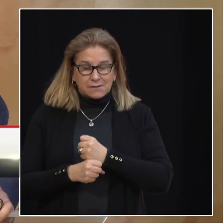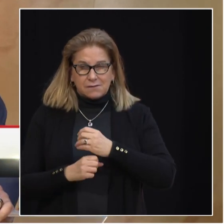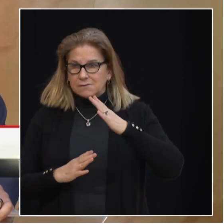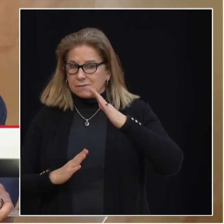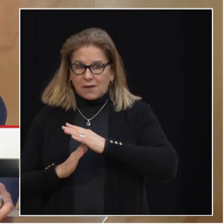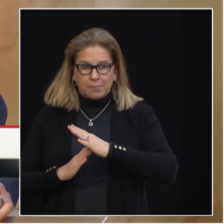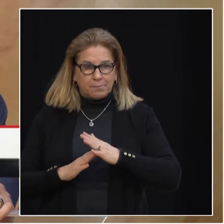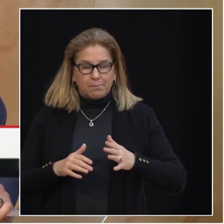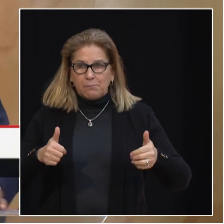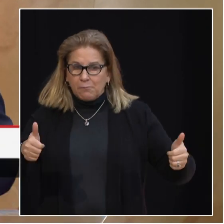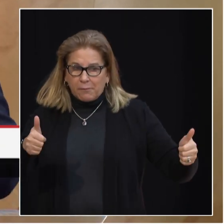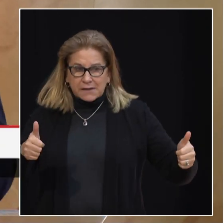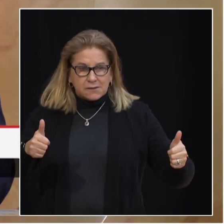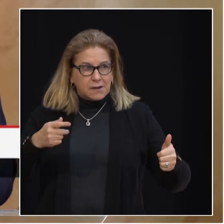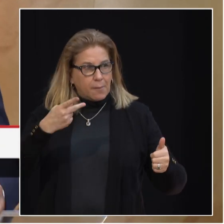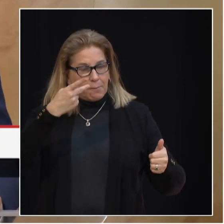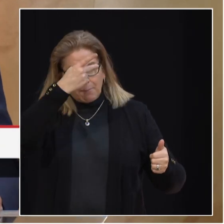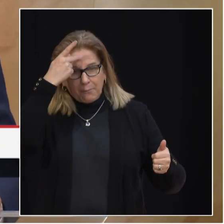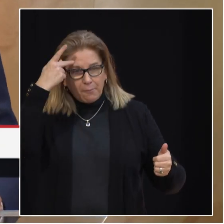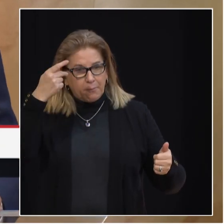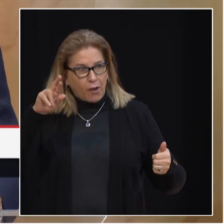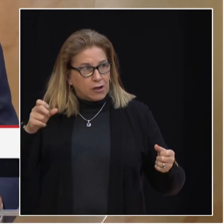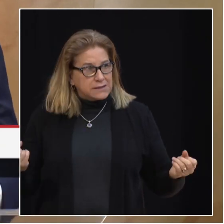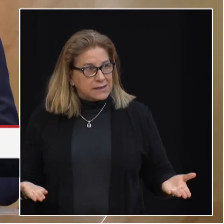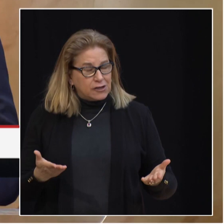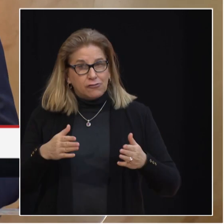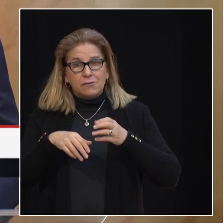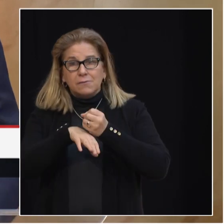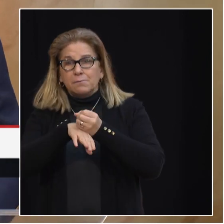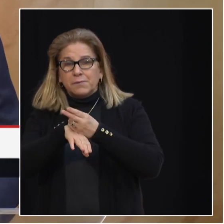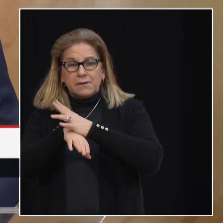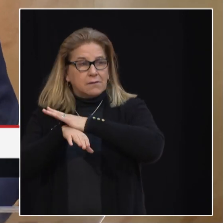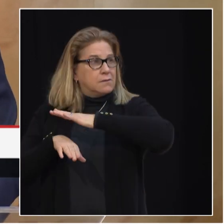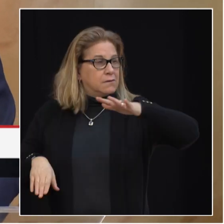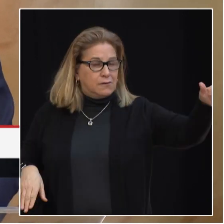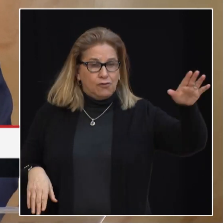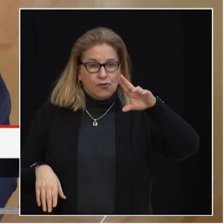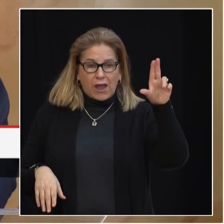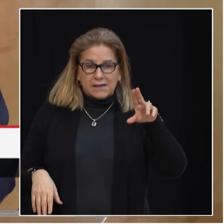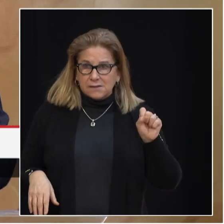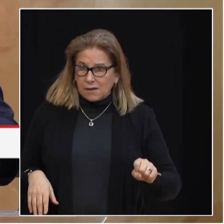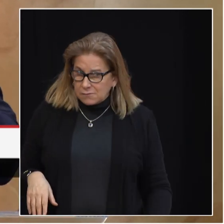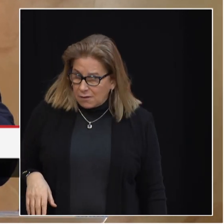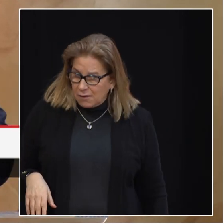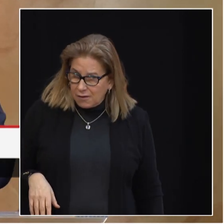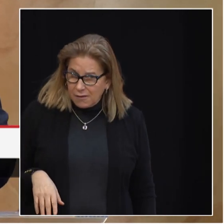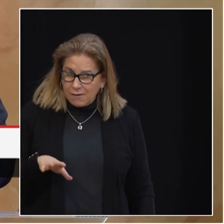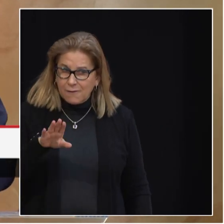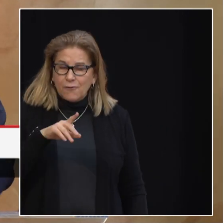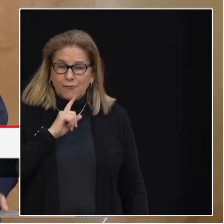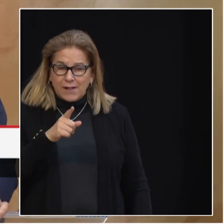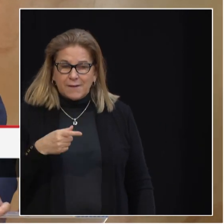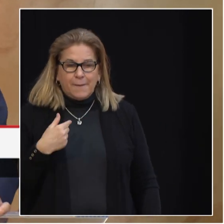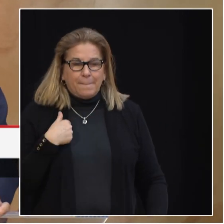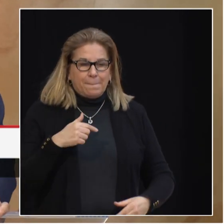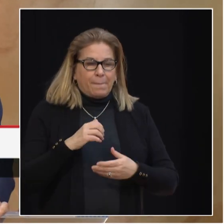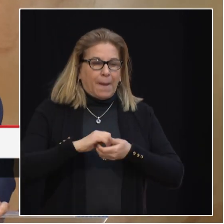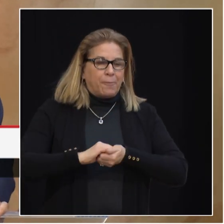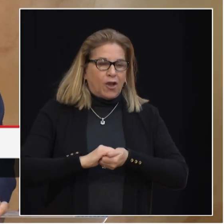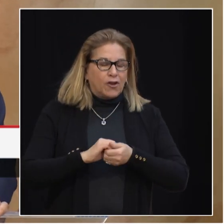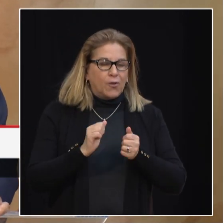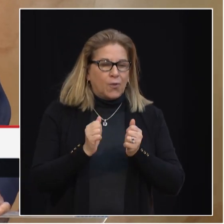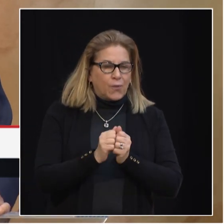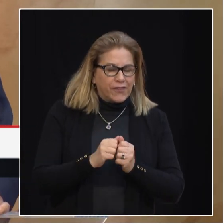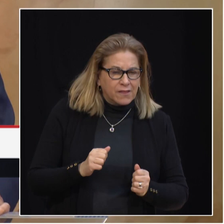system in the United States. Now, of course, we share that distinction with the National Park Service and the great monuments, but really it's the local investments that